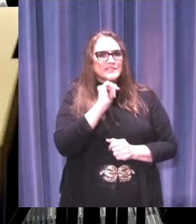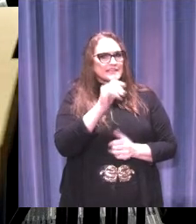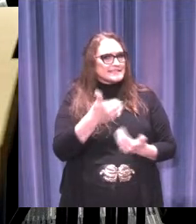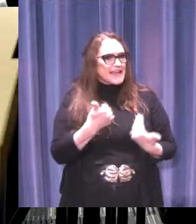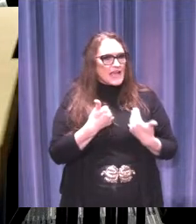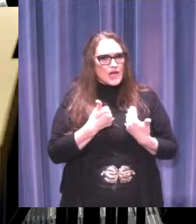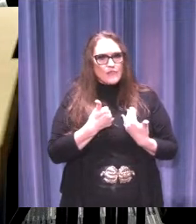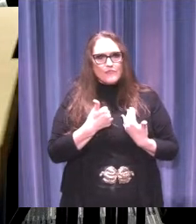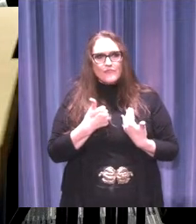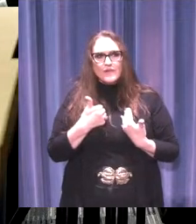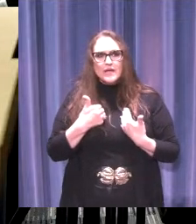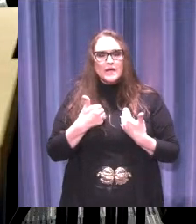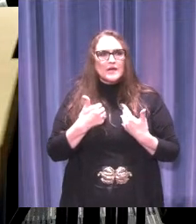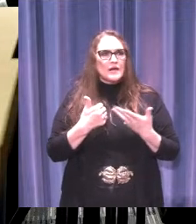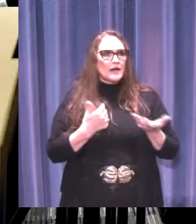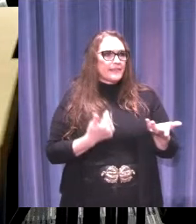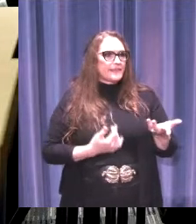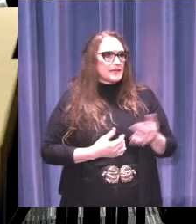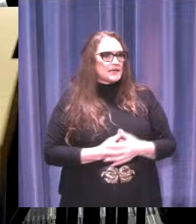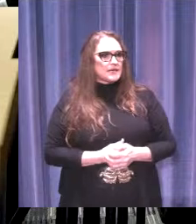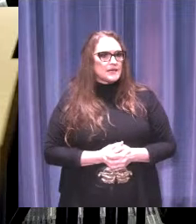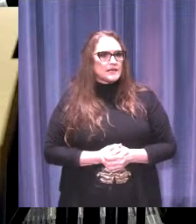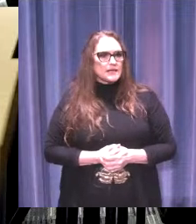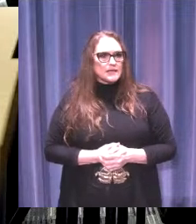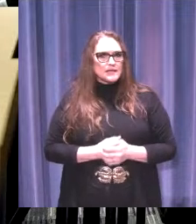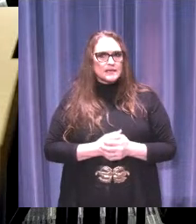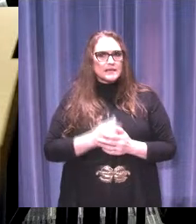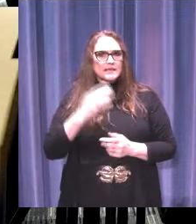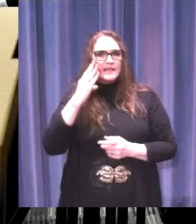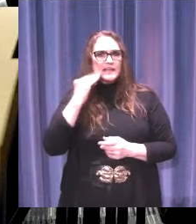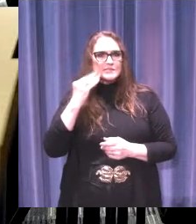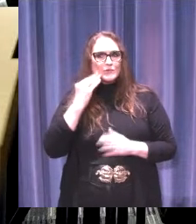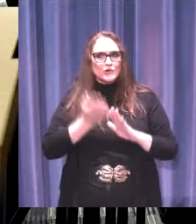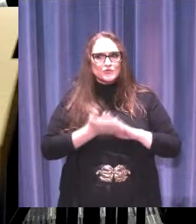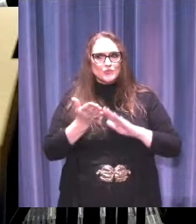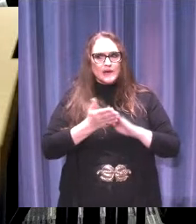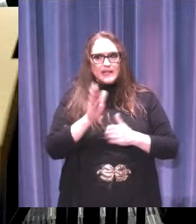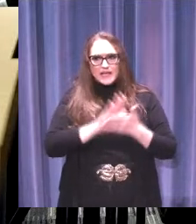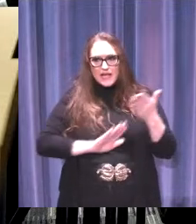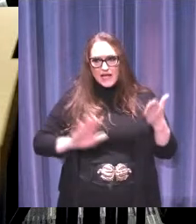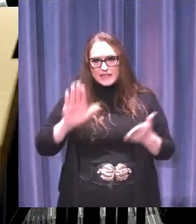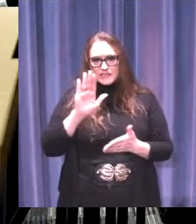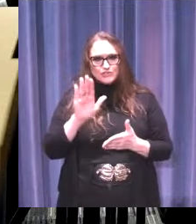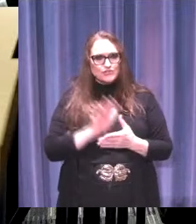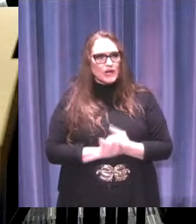have the experience running a college.